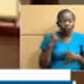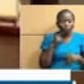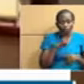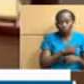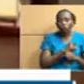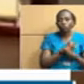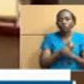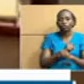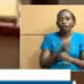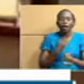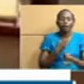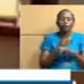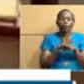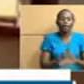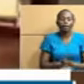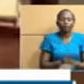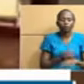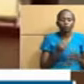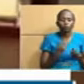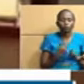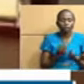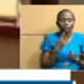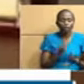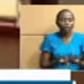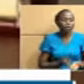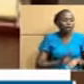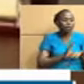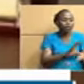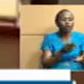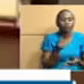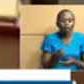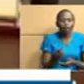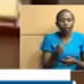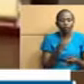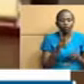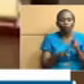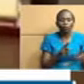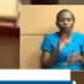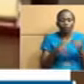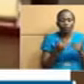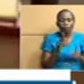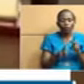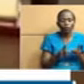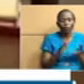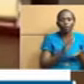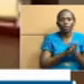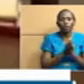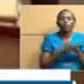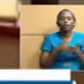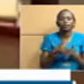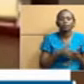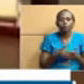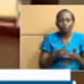is creating a dependency syndrome, that you're dishing out money to people that will make people lazy. Some actually say that these social